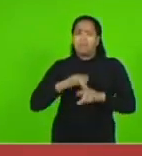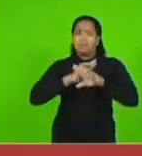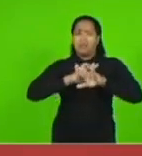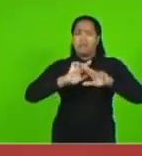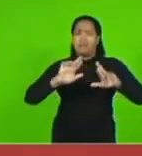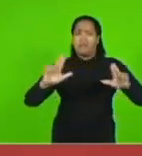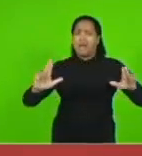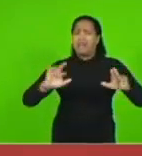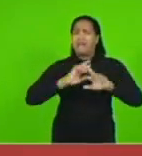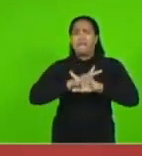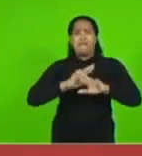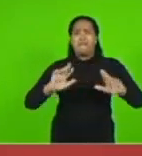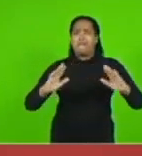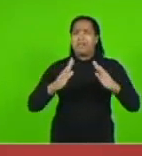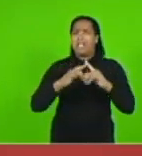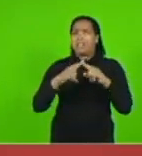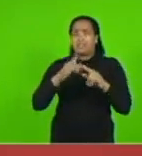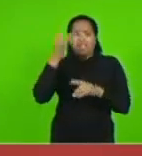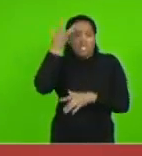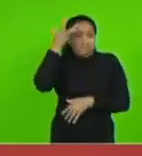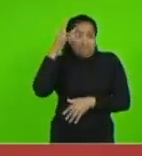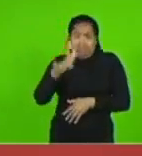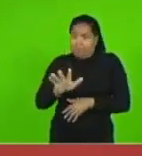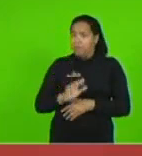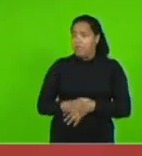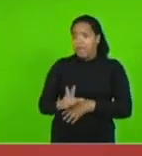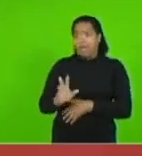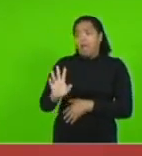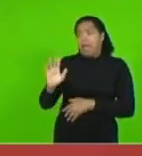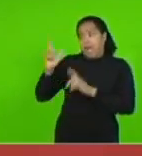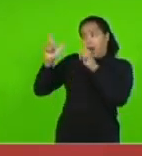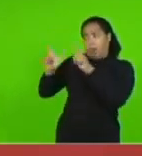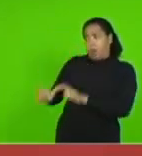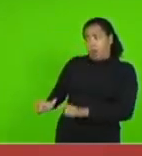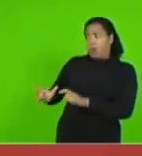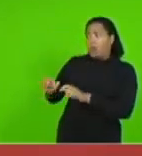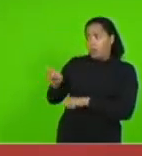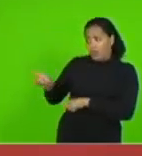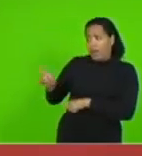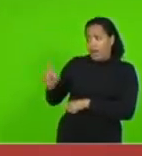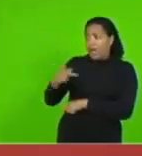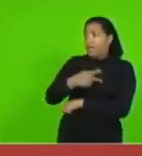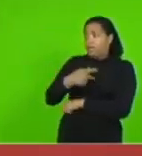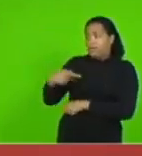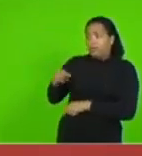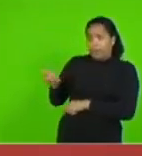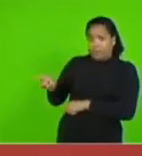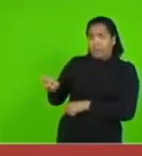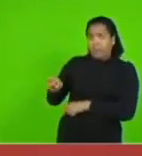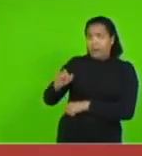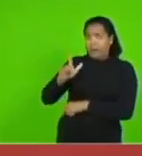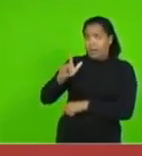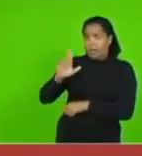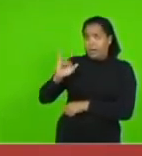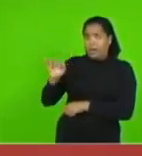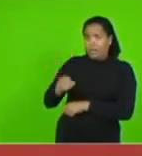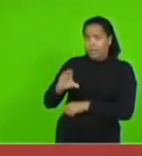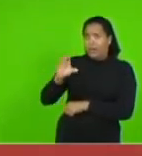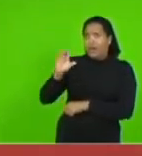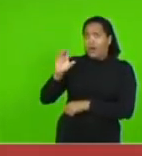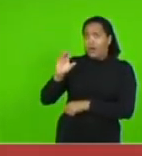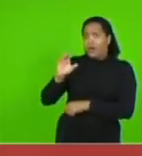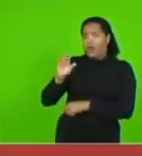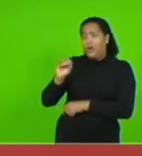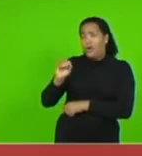There's so many pastors there, but they're in sixth place. We don't know why this is so, but they're all working